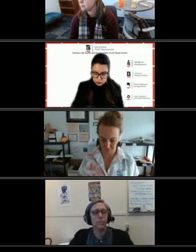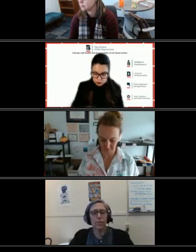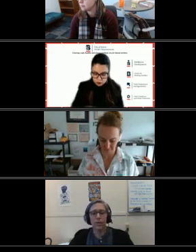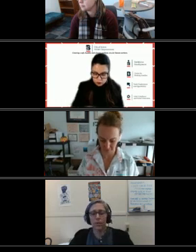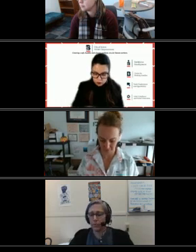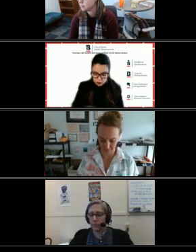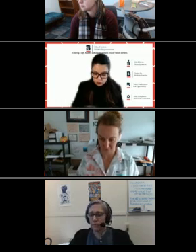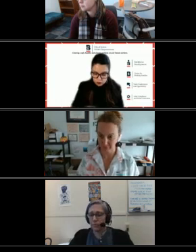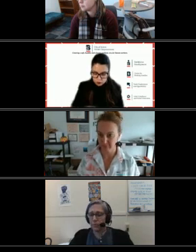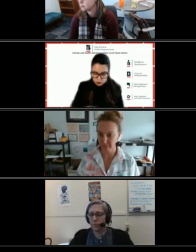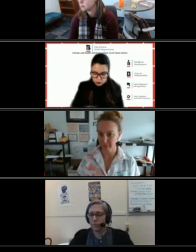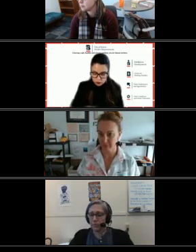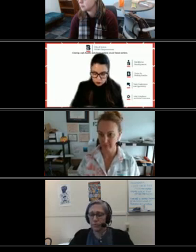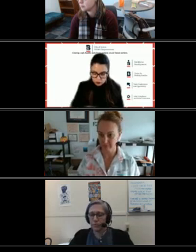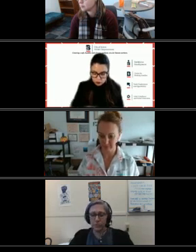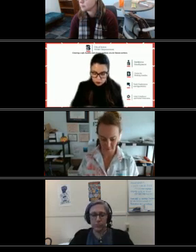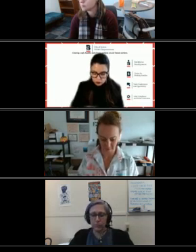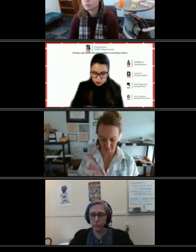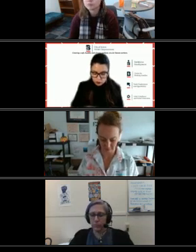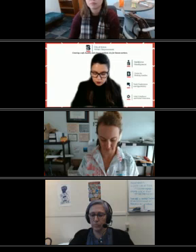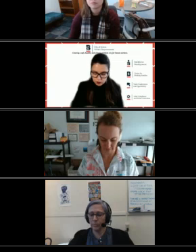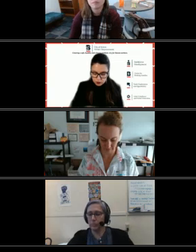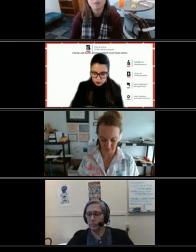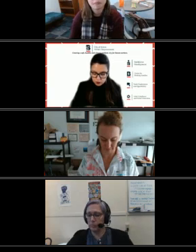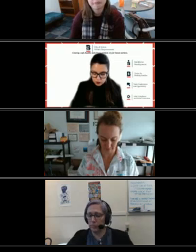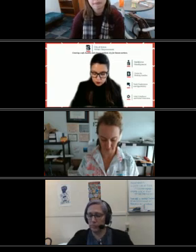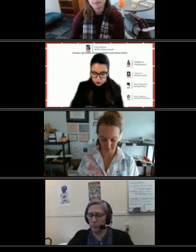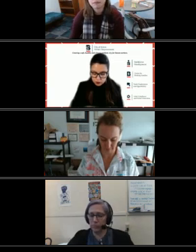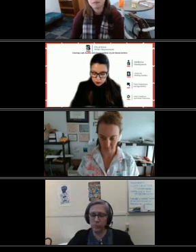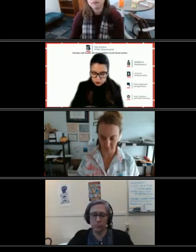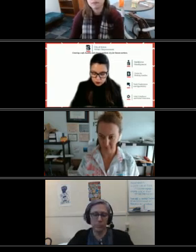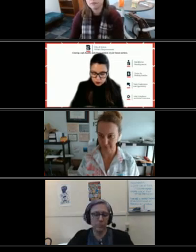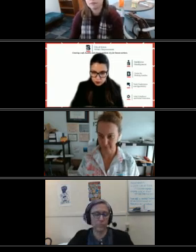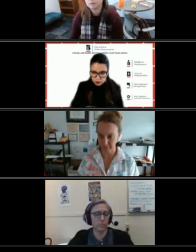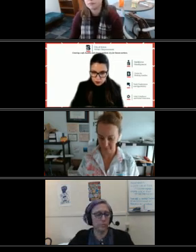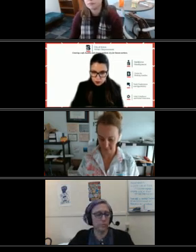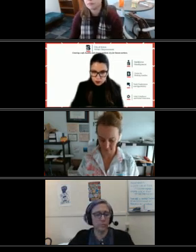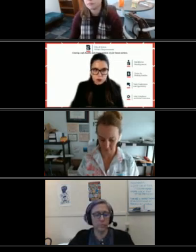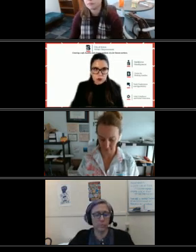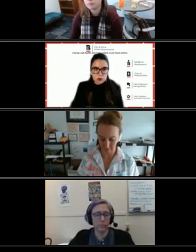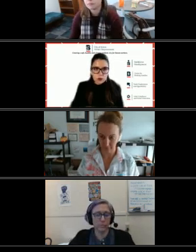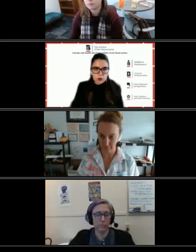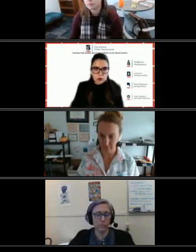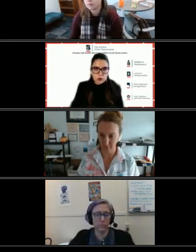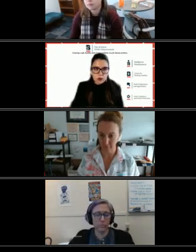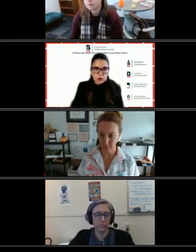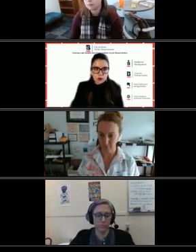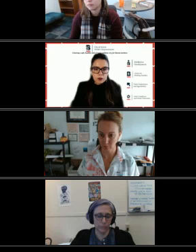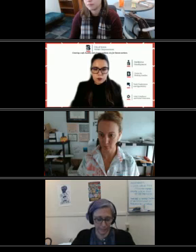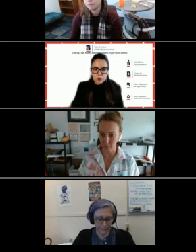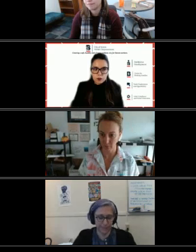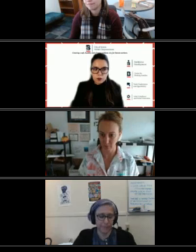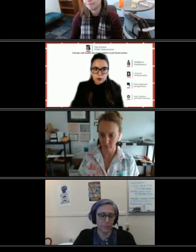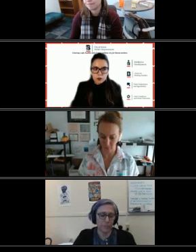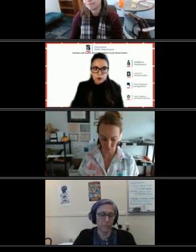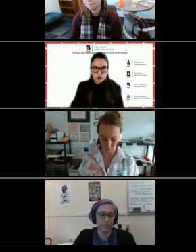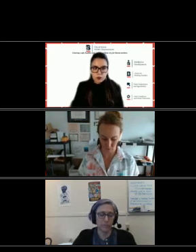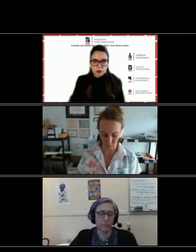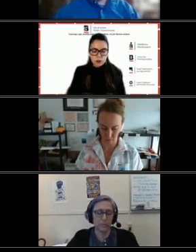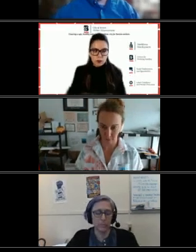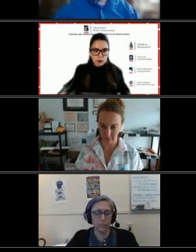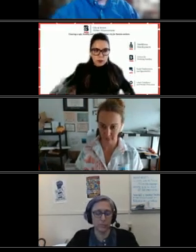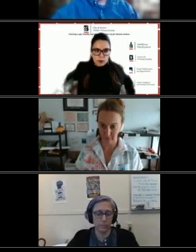and the Office for Coastal Management and the National Ocean Service, welcome you all to this exciting first gathering of the